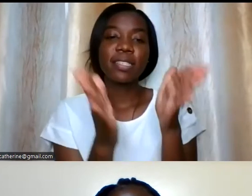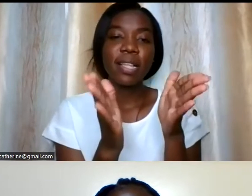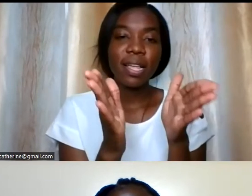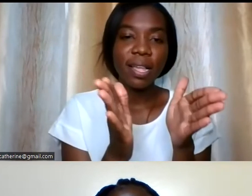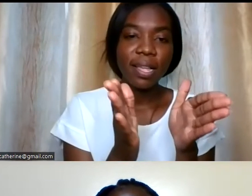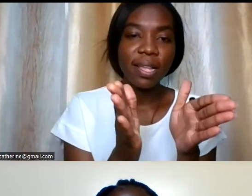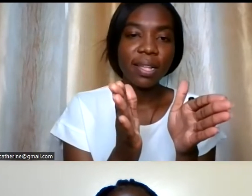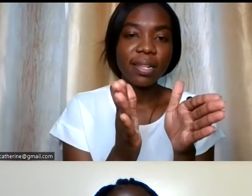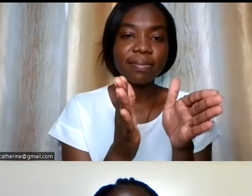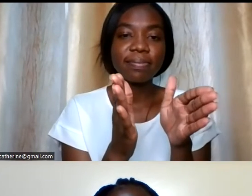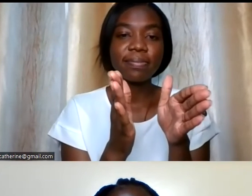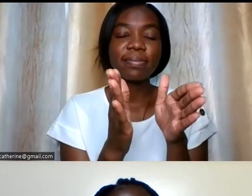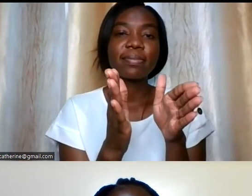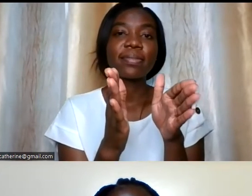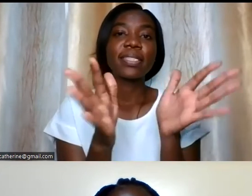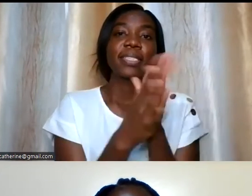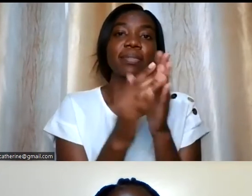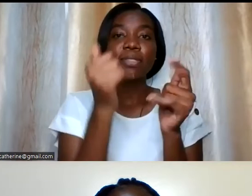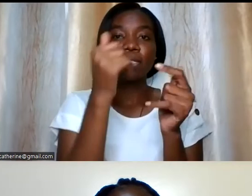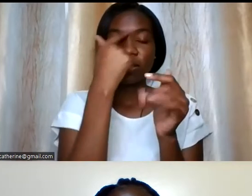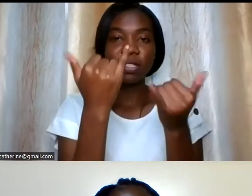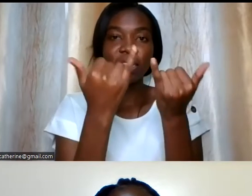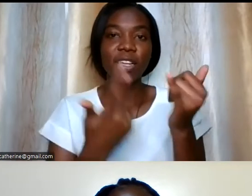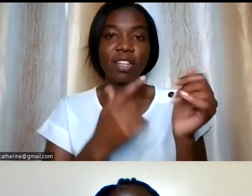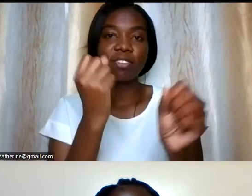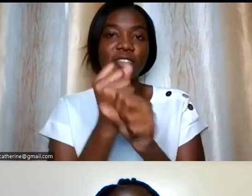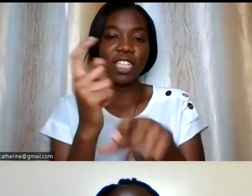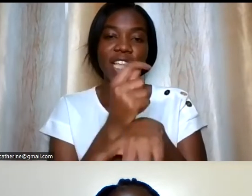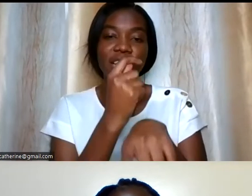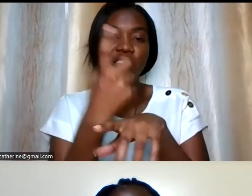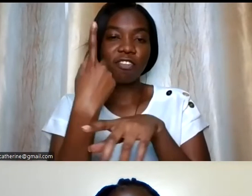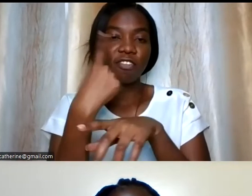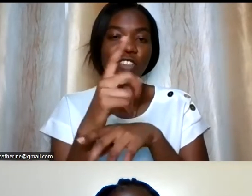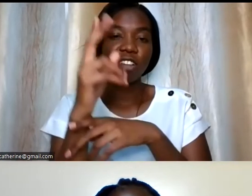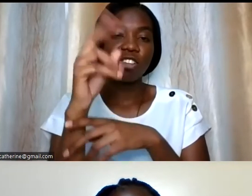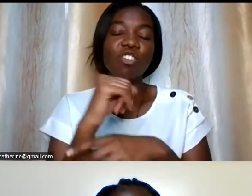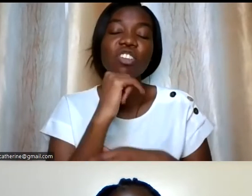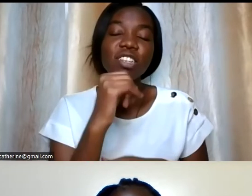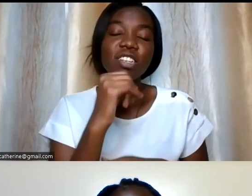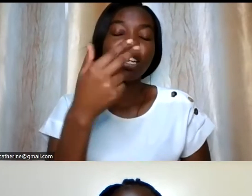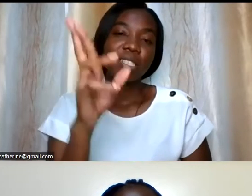doing HR trainings to non-HRs, so that again we can